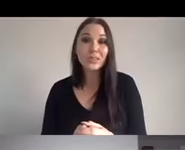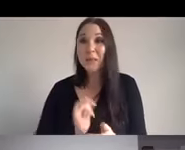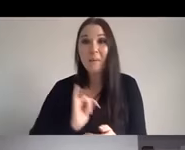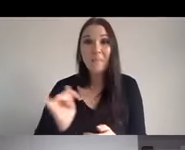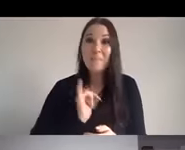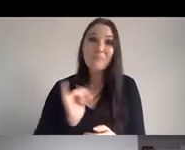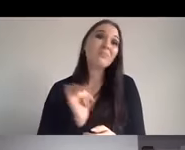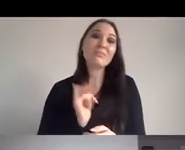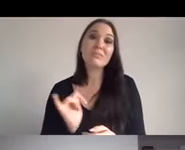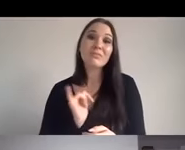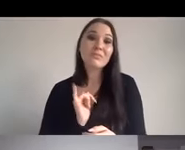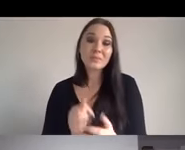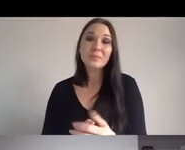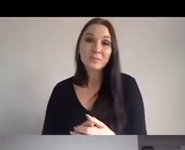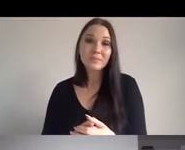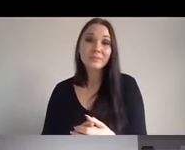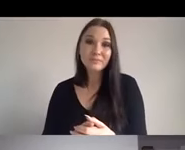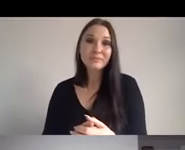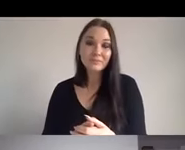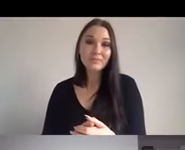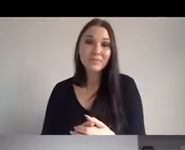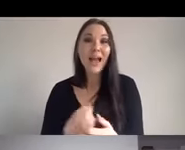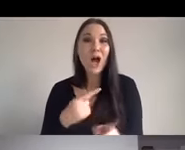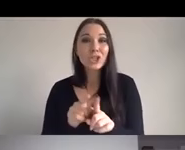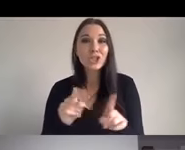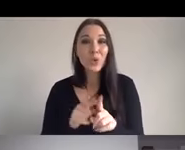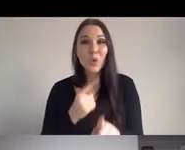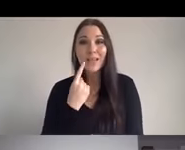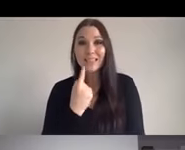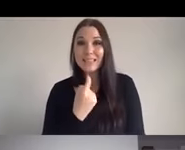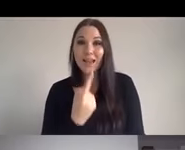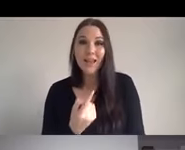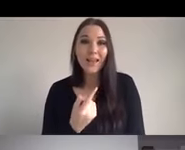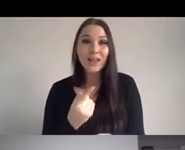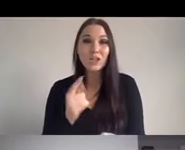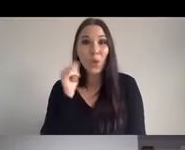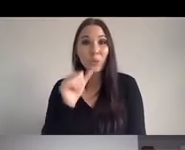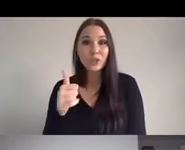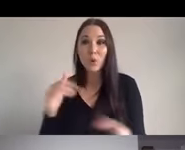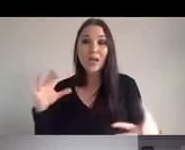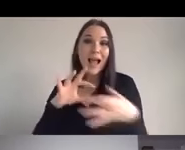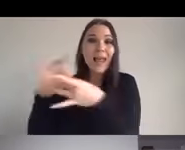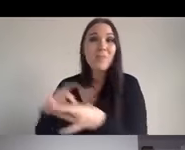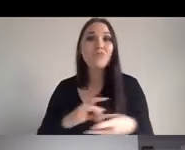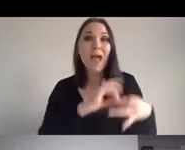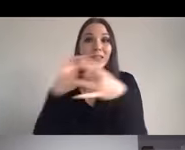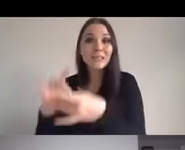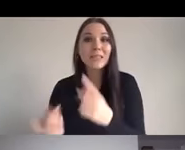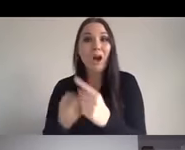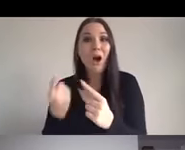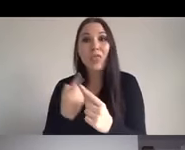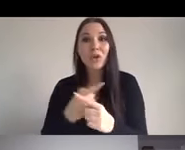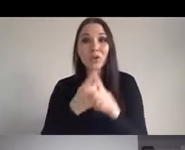That's the thing, or the thing I experienced here. And what I also can say that it's always good to collaborate with universities to